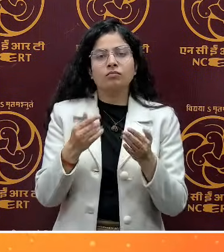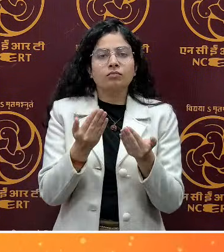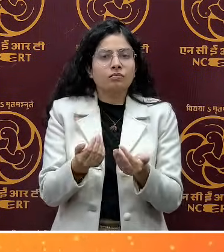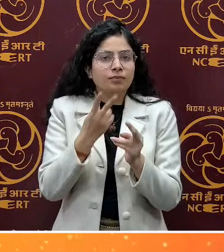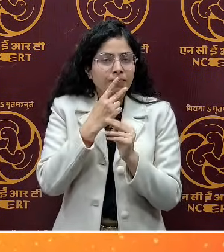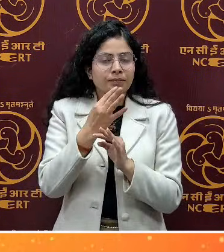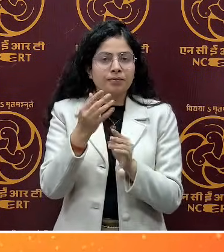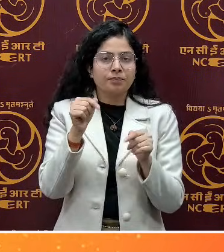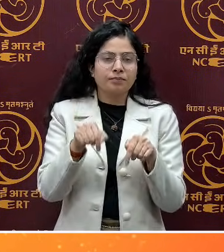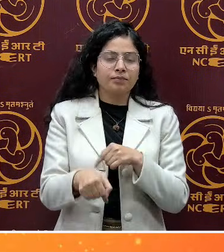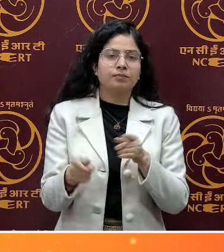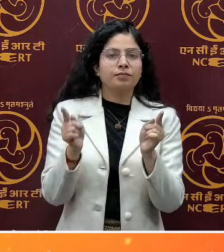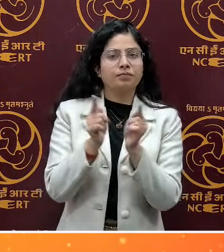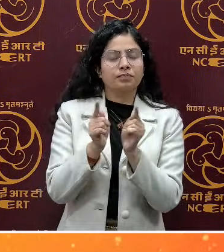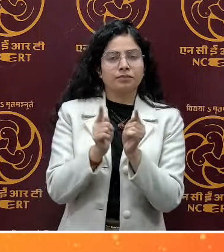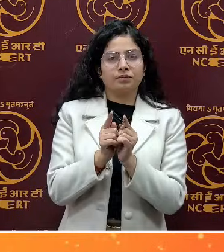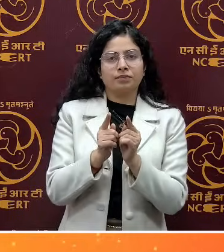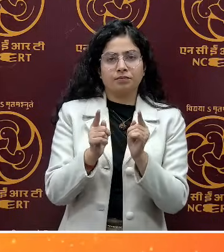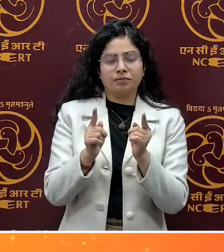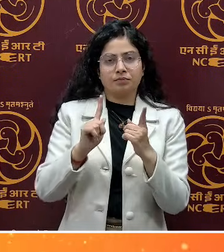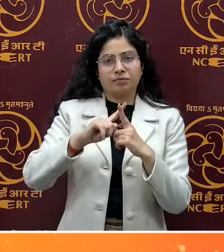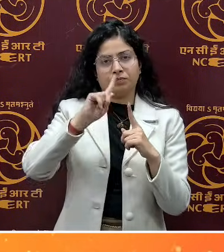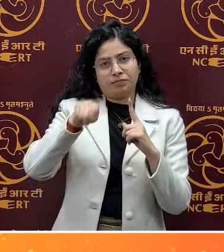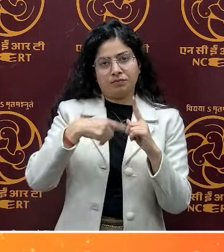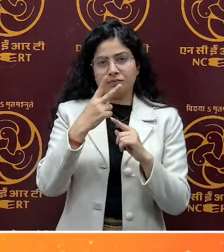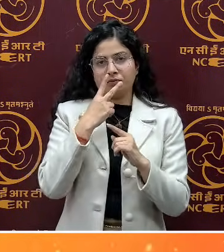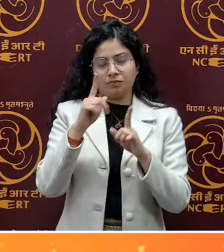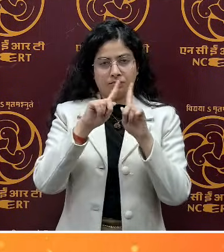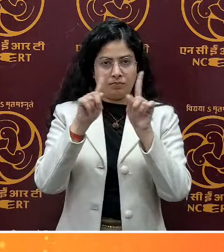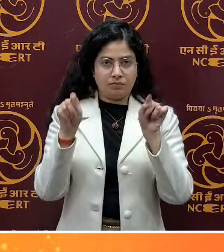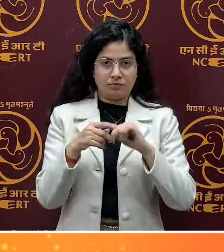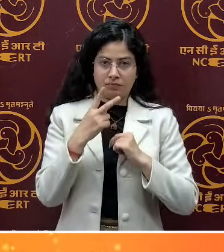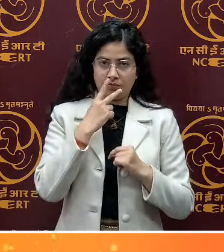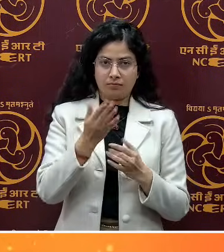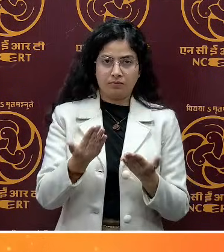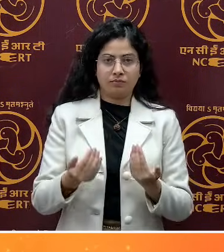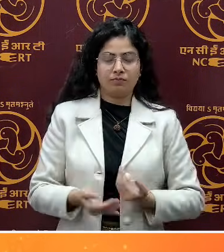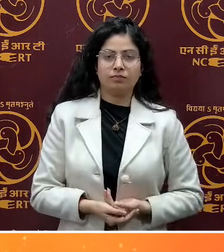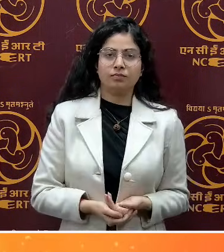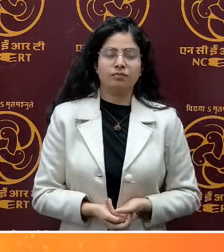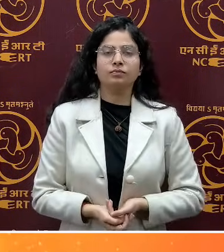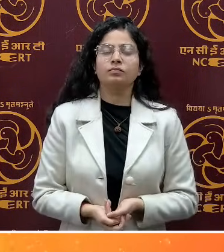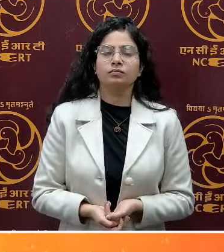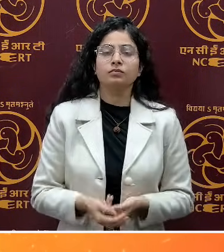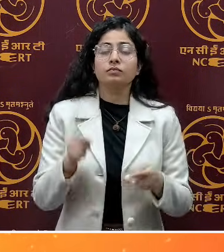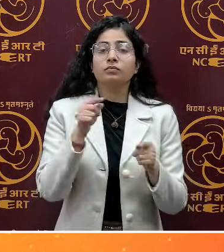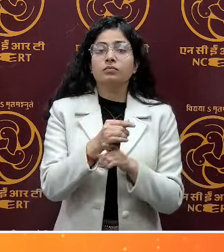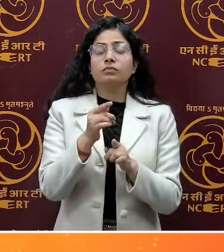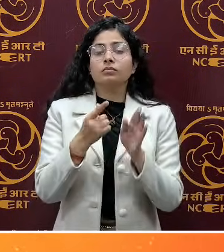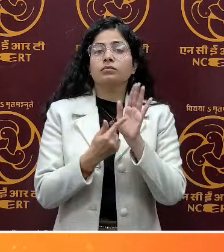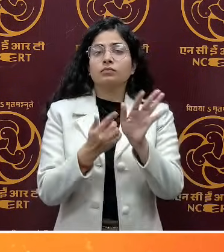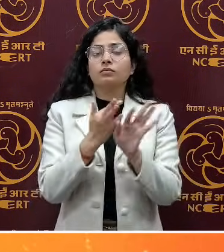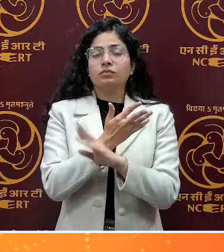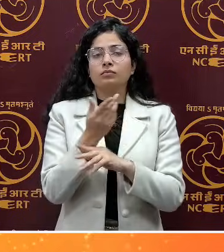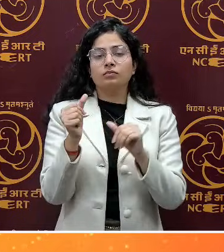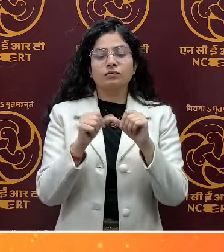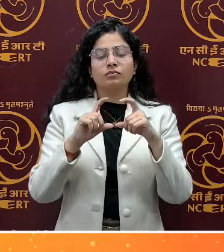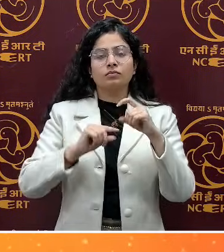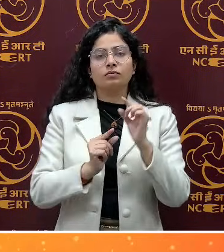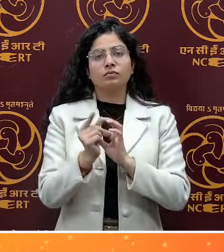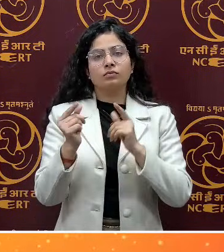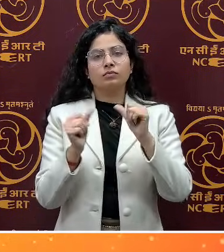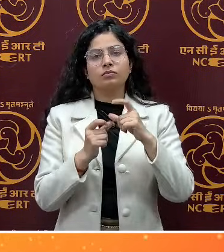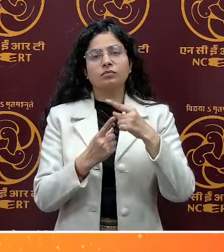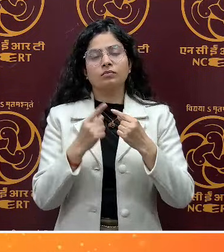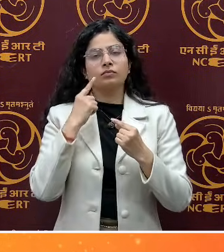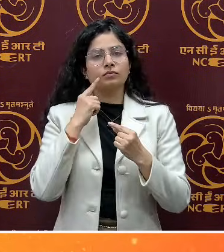look of this miniature ecosystem. This is the aquatic ecosystem, right? Now what do we see